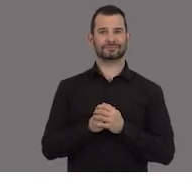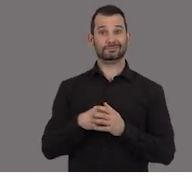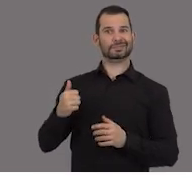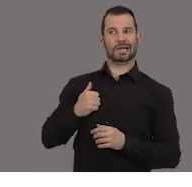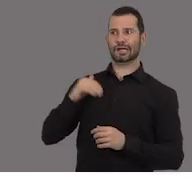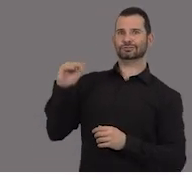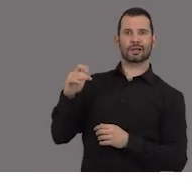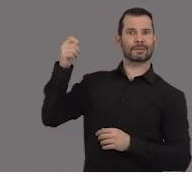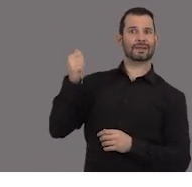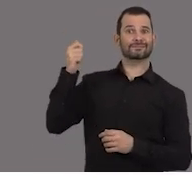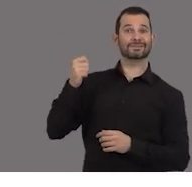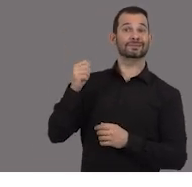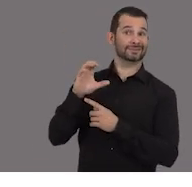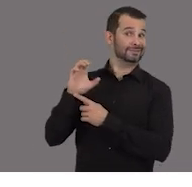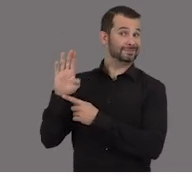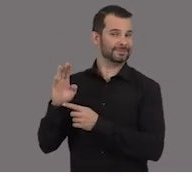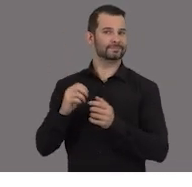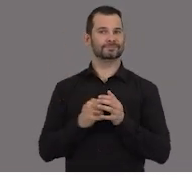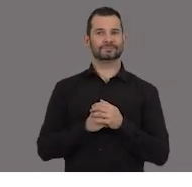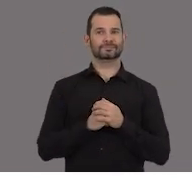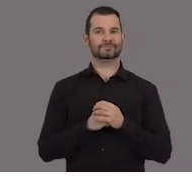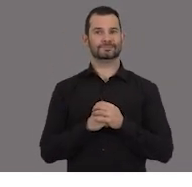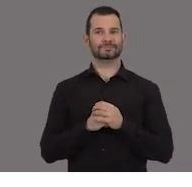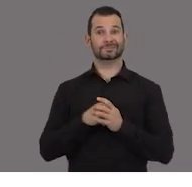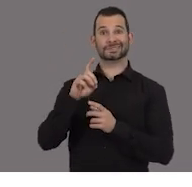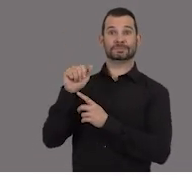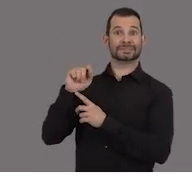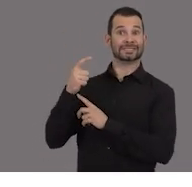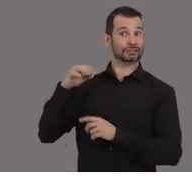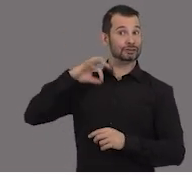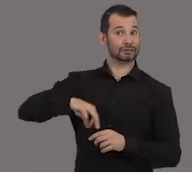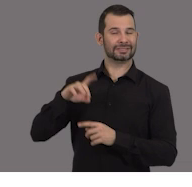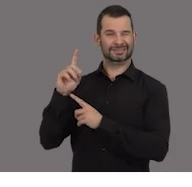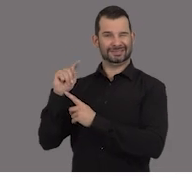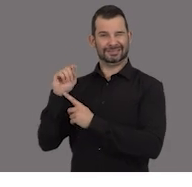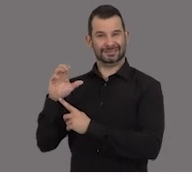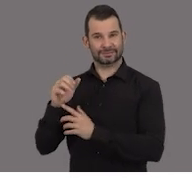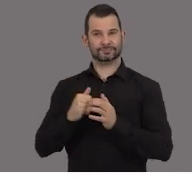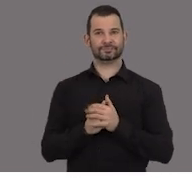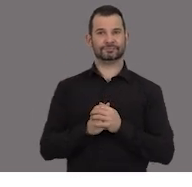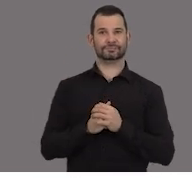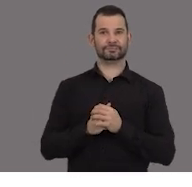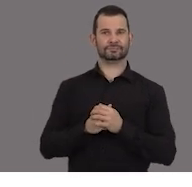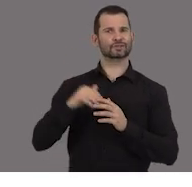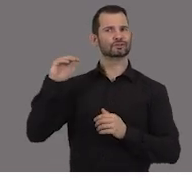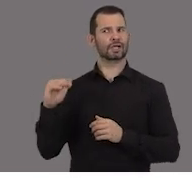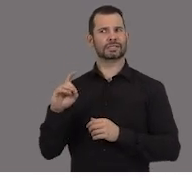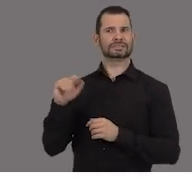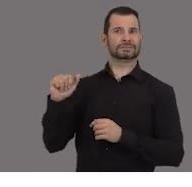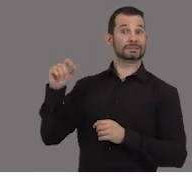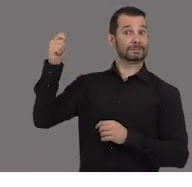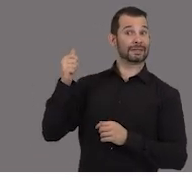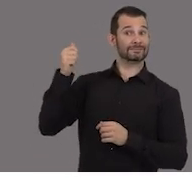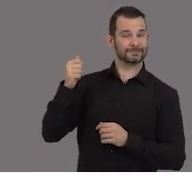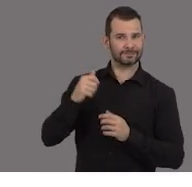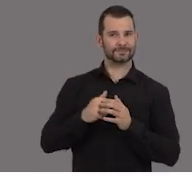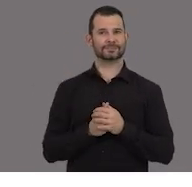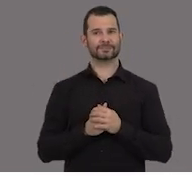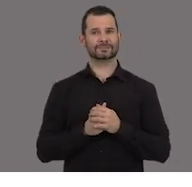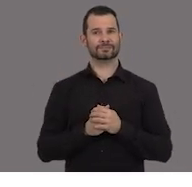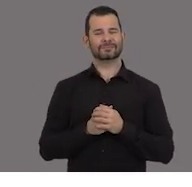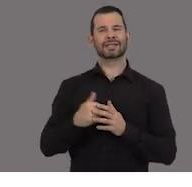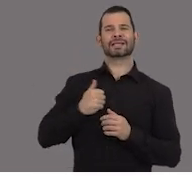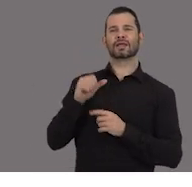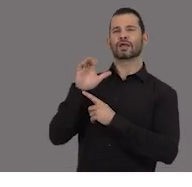the GST/HST credit, the Canada Child Benefit, the Disability Tax Credit,